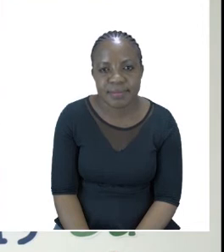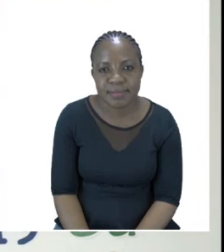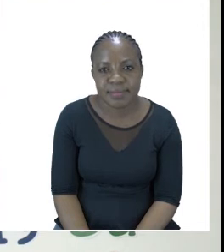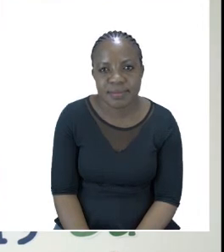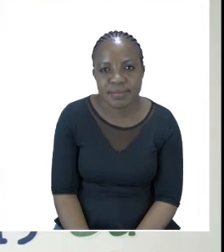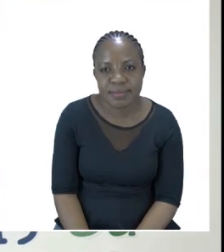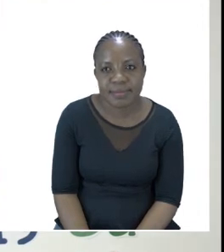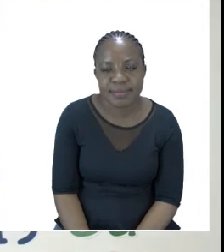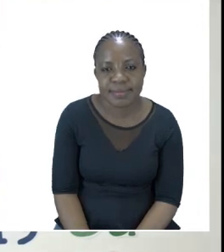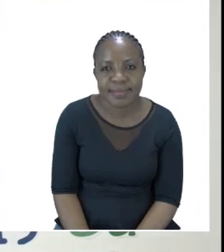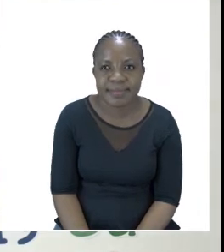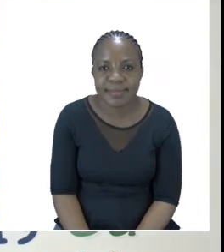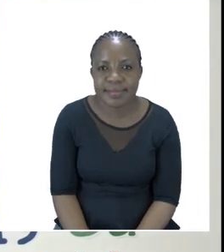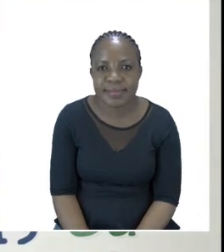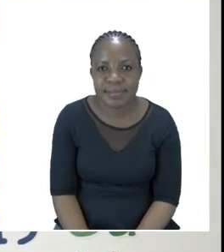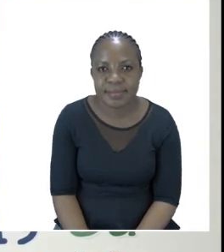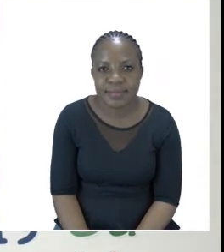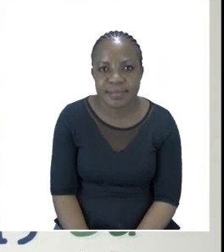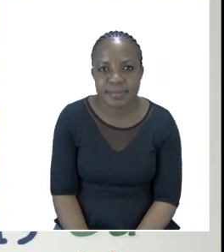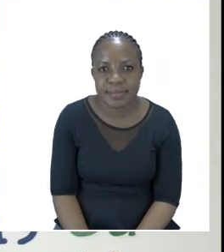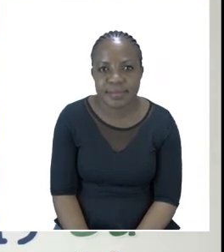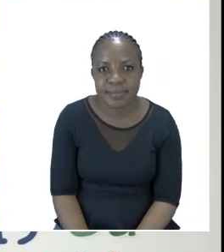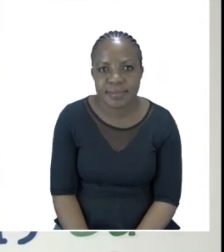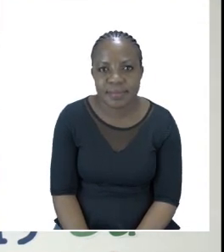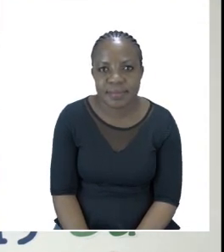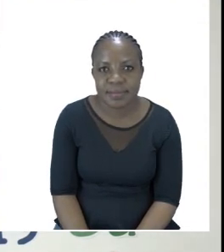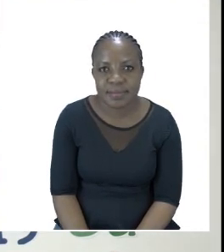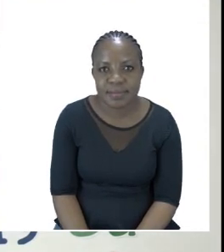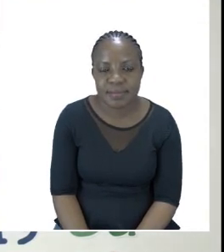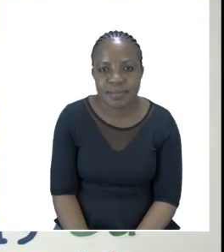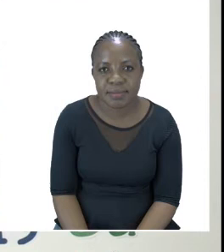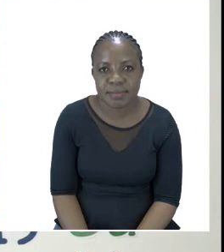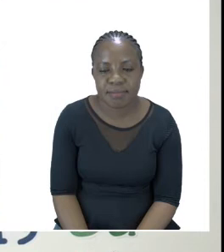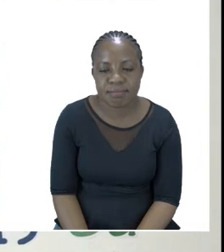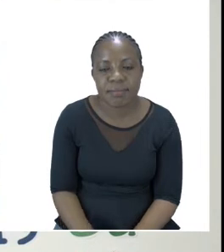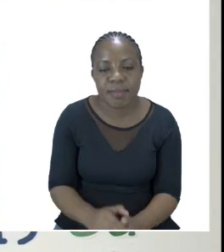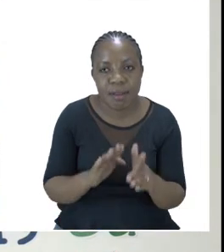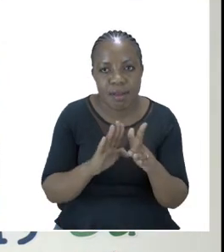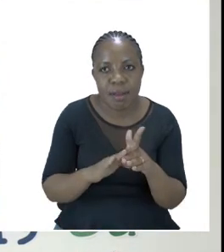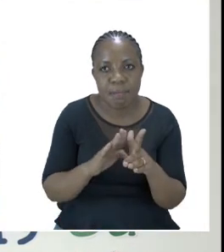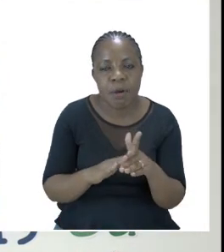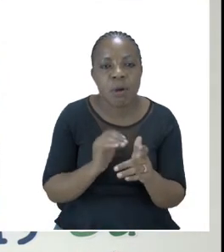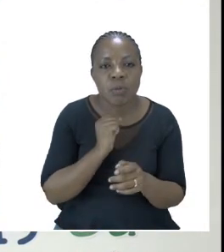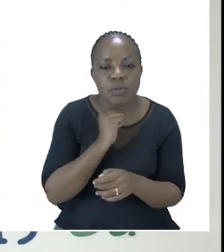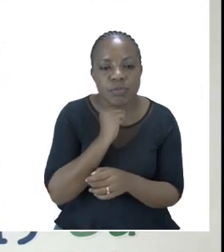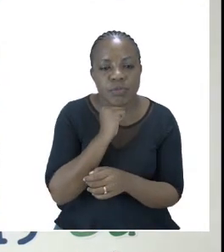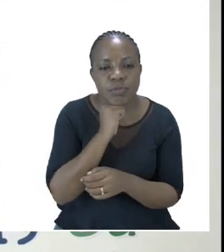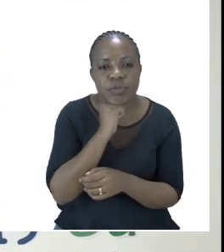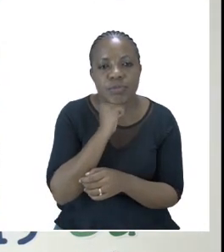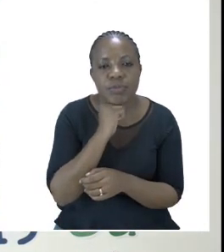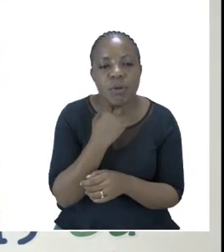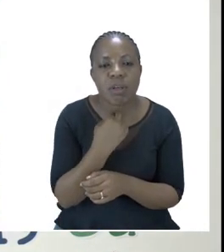Spoon. Now you can cook with the spoon and you can also smack with